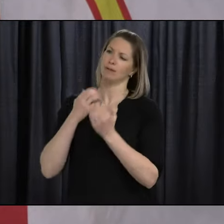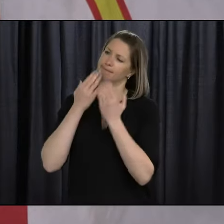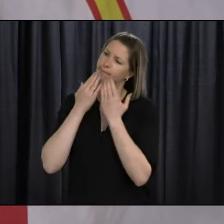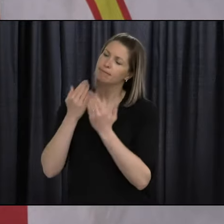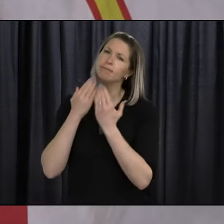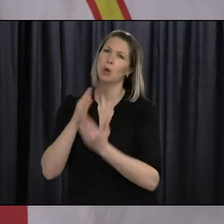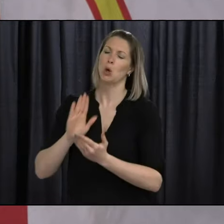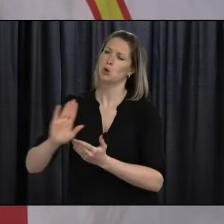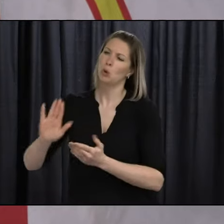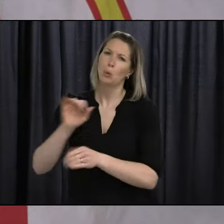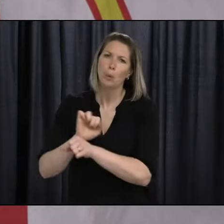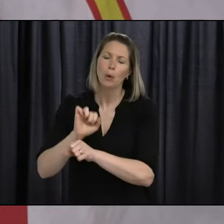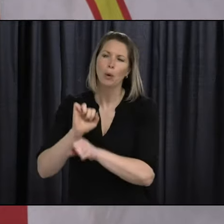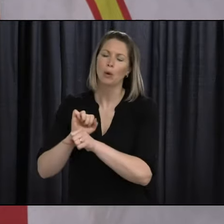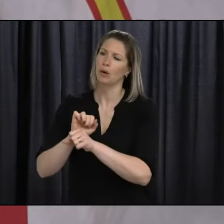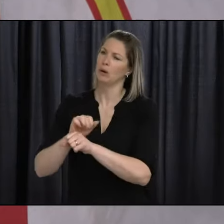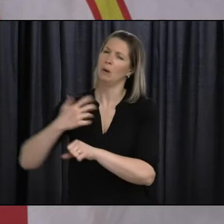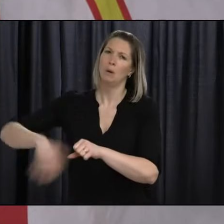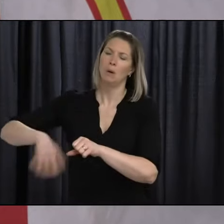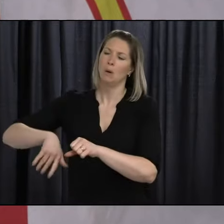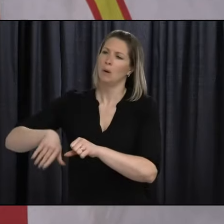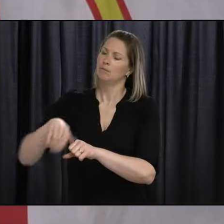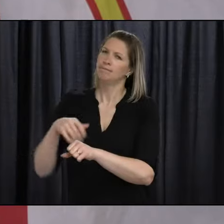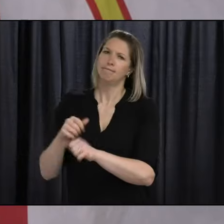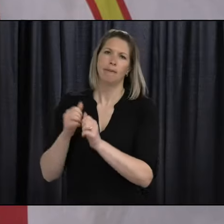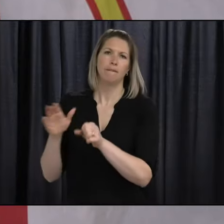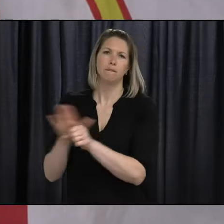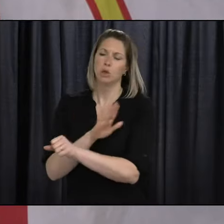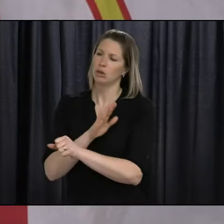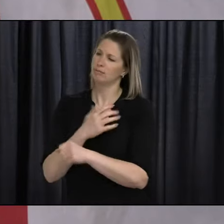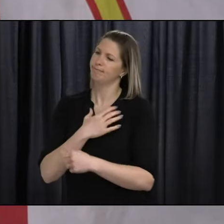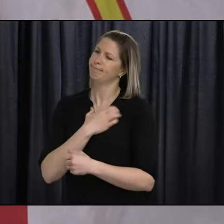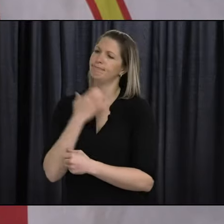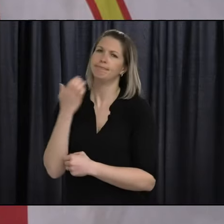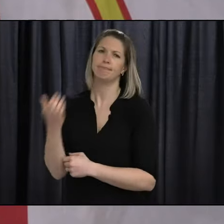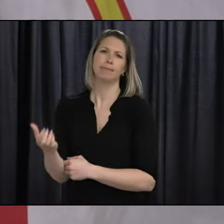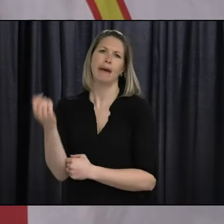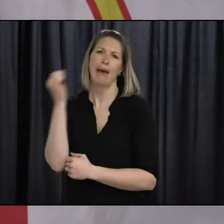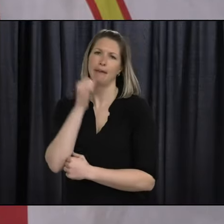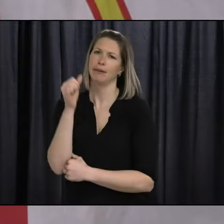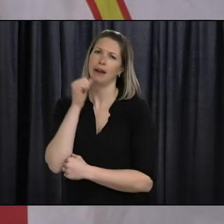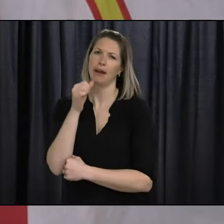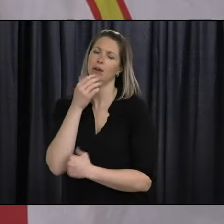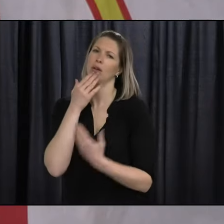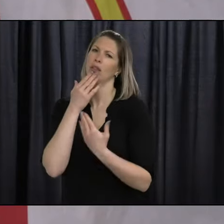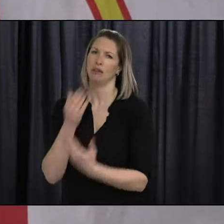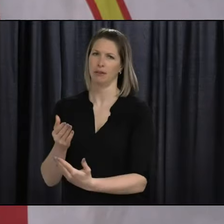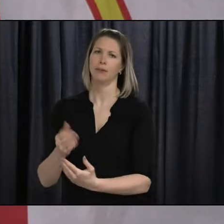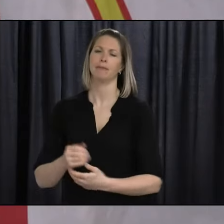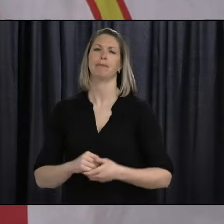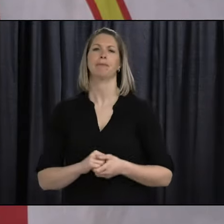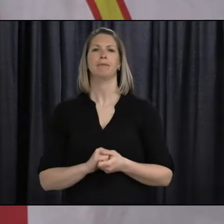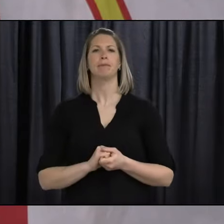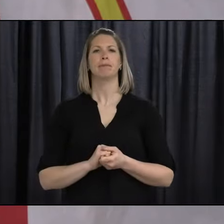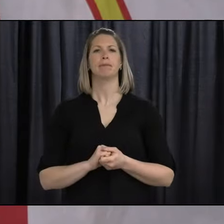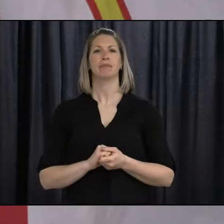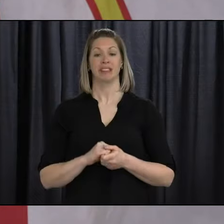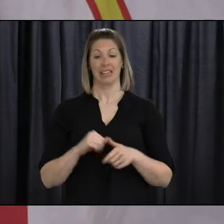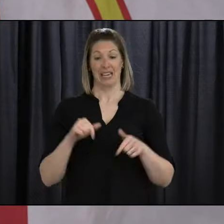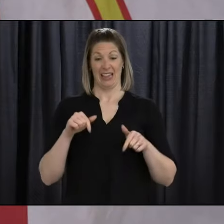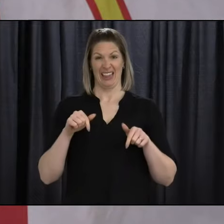continued dedication and your commitment. While each day may be different, especially during COVID-19 pandemic,